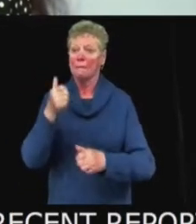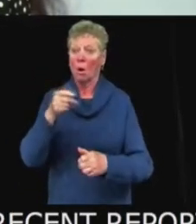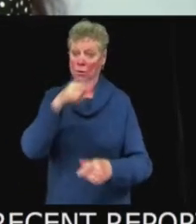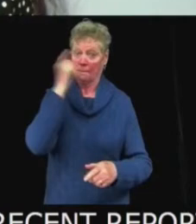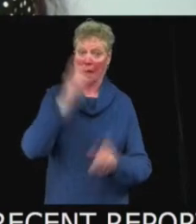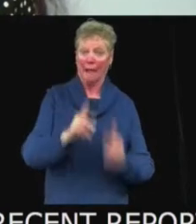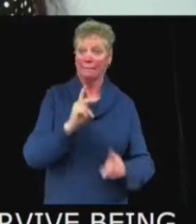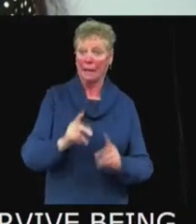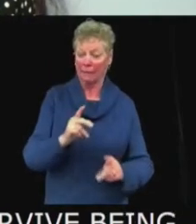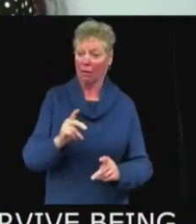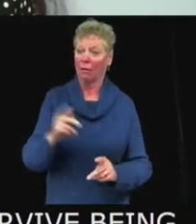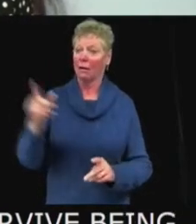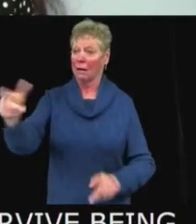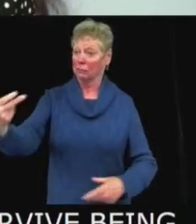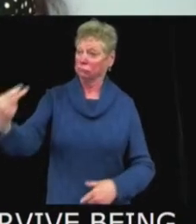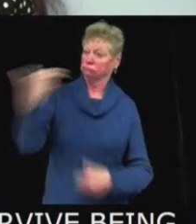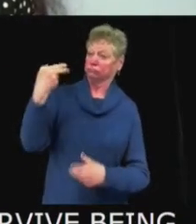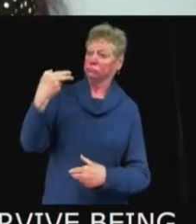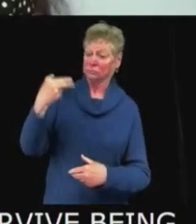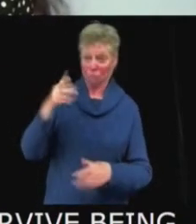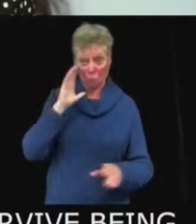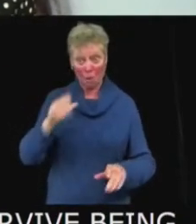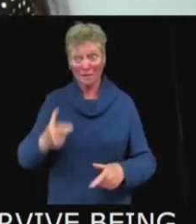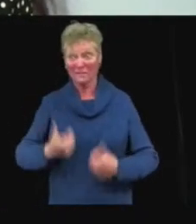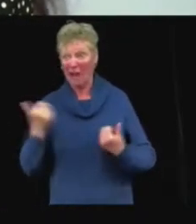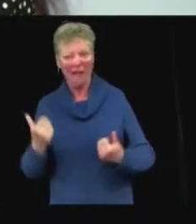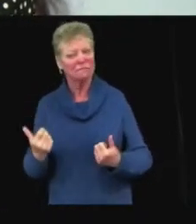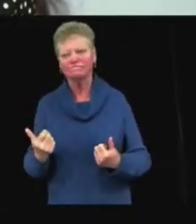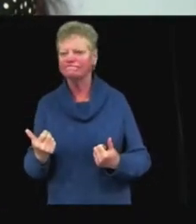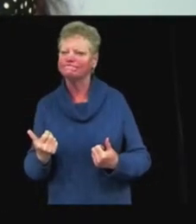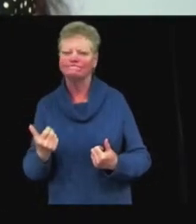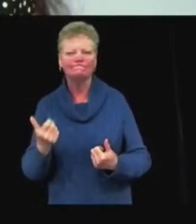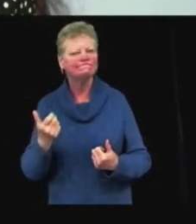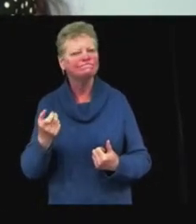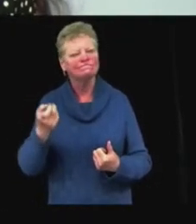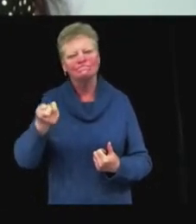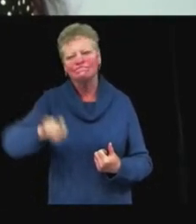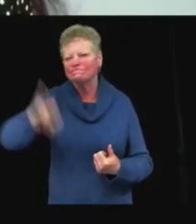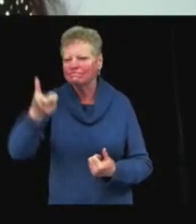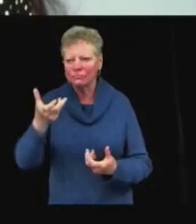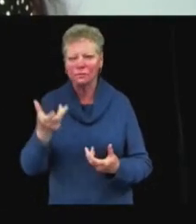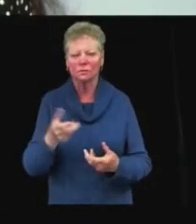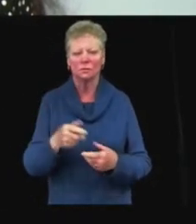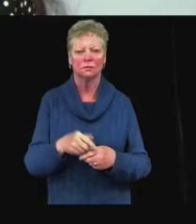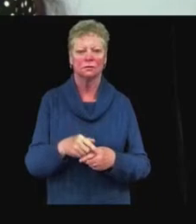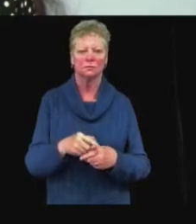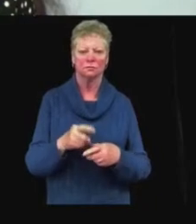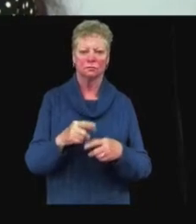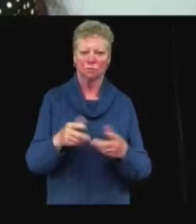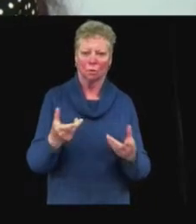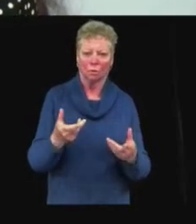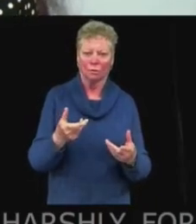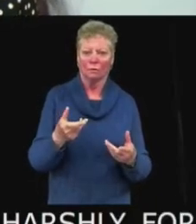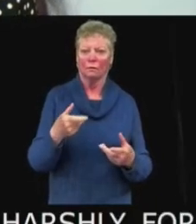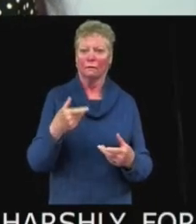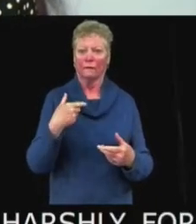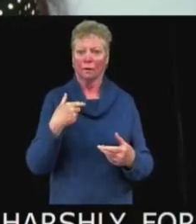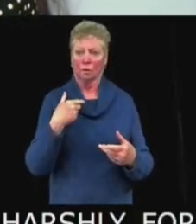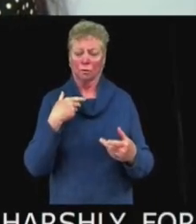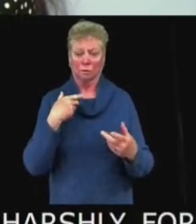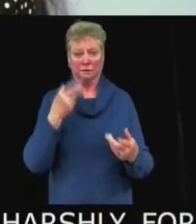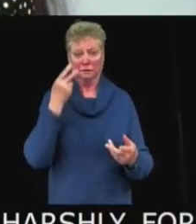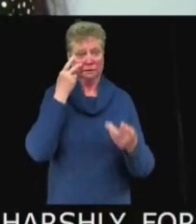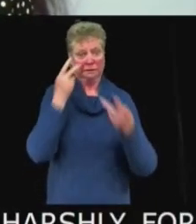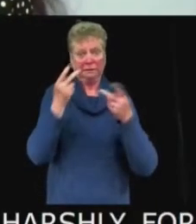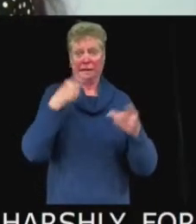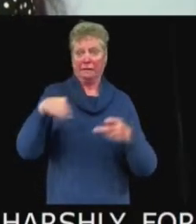we know that the perception that Black people police more harshly, for example, that we end up experiencing force in